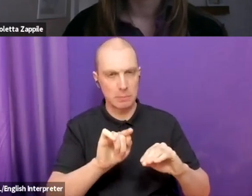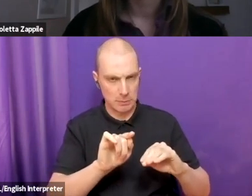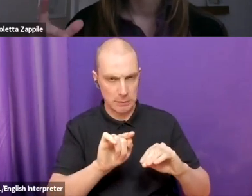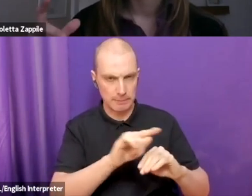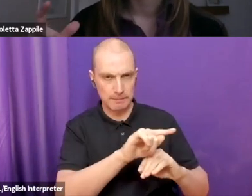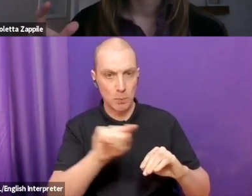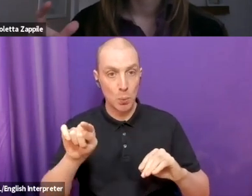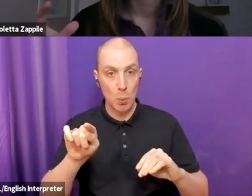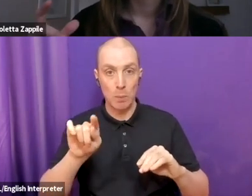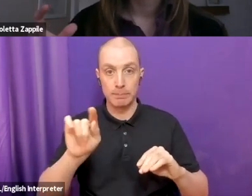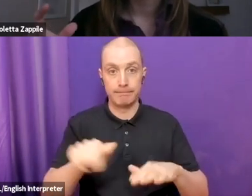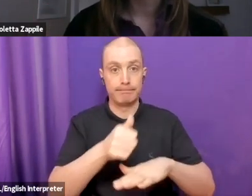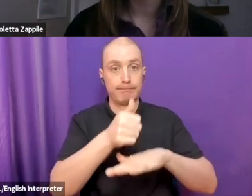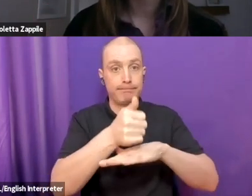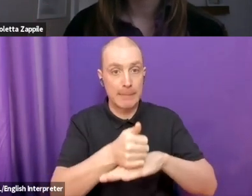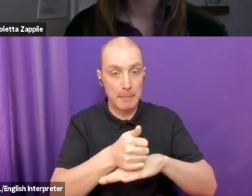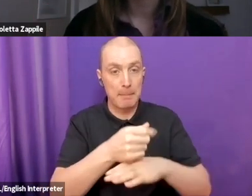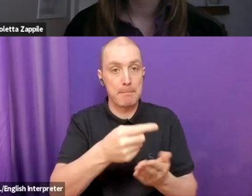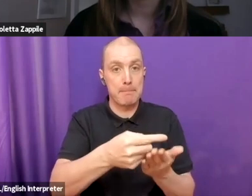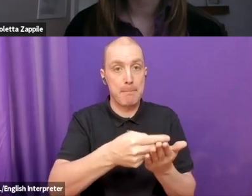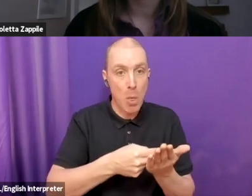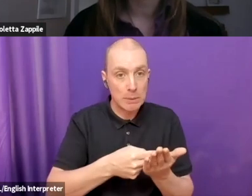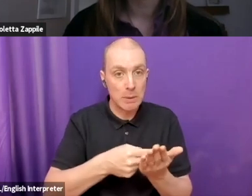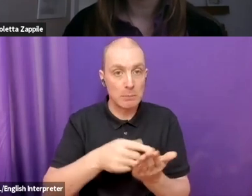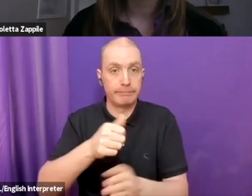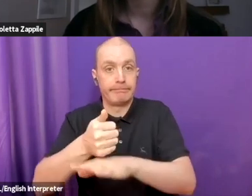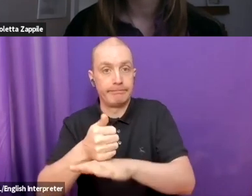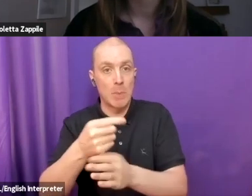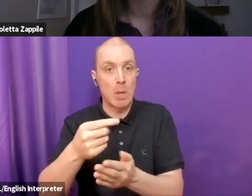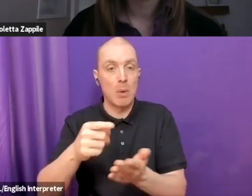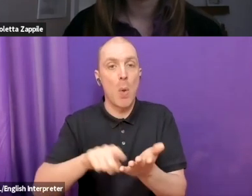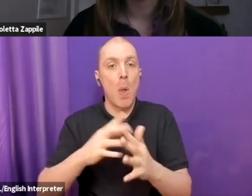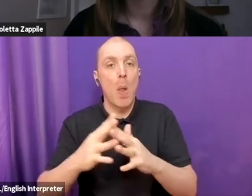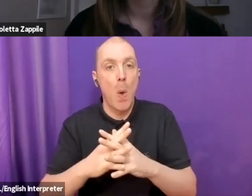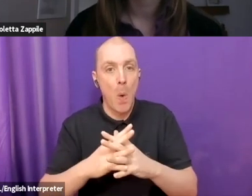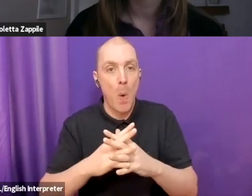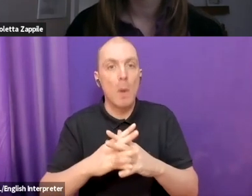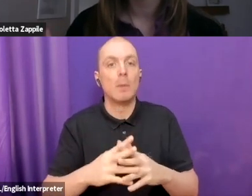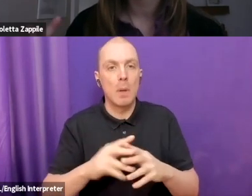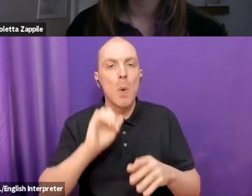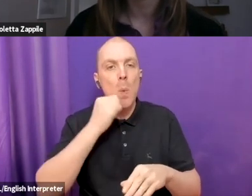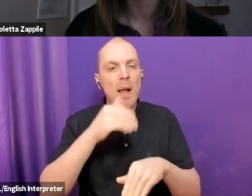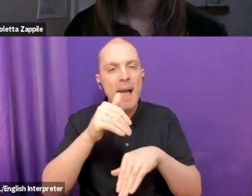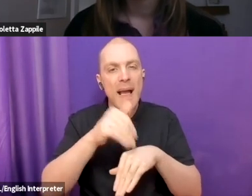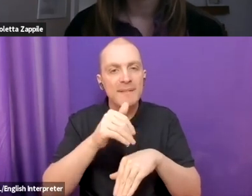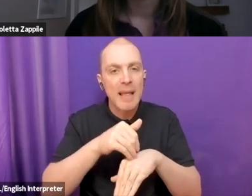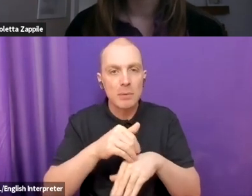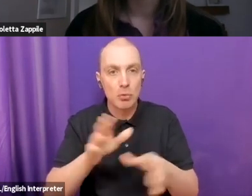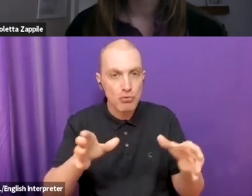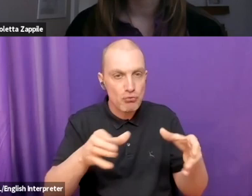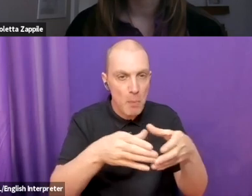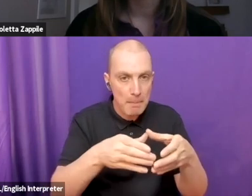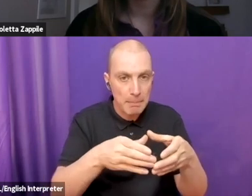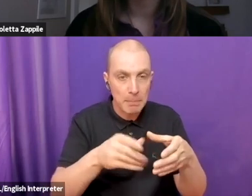a law affects differently different groups, different vulnerable groups. So always try to,